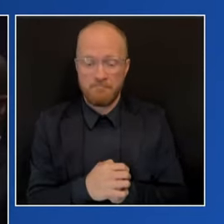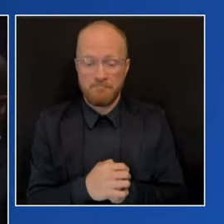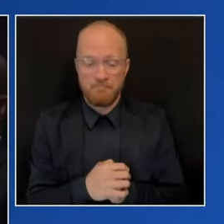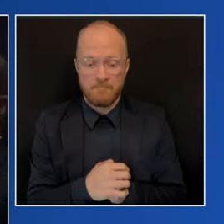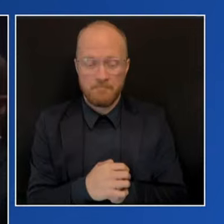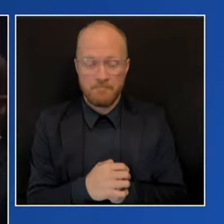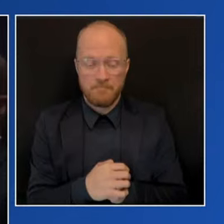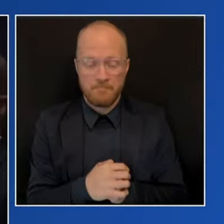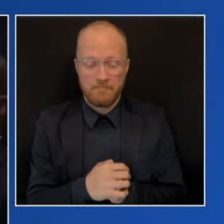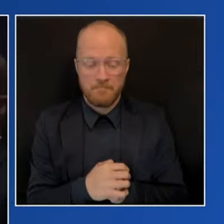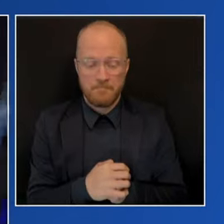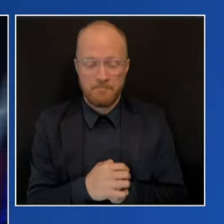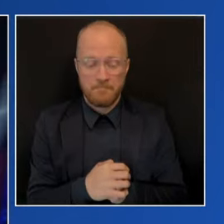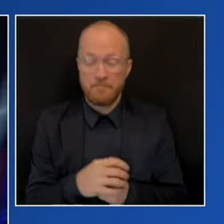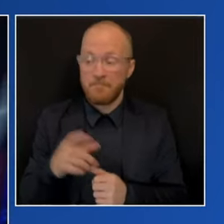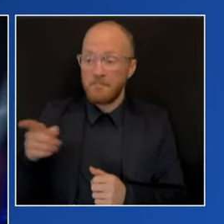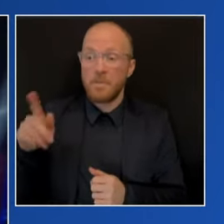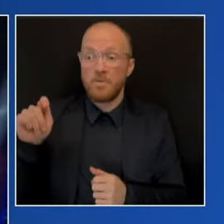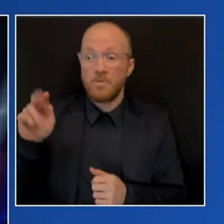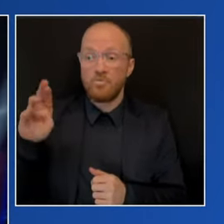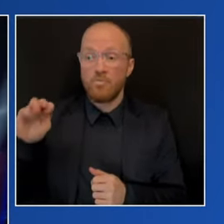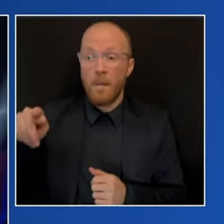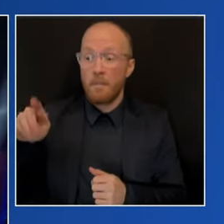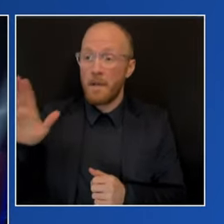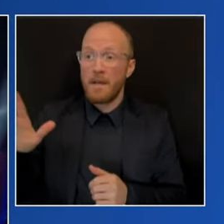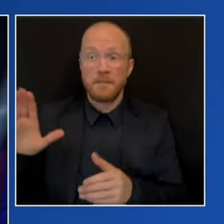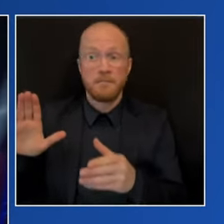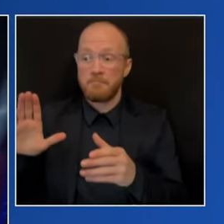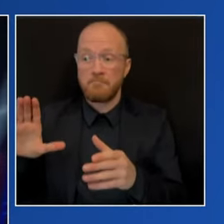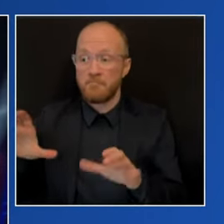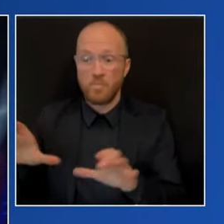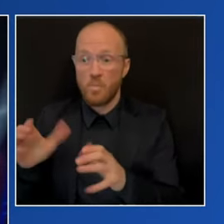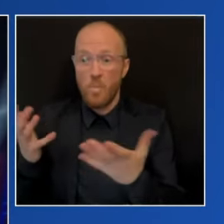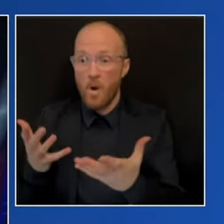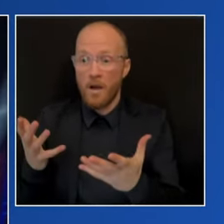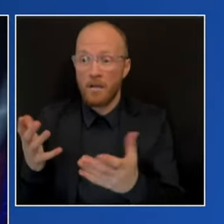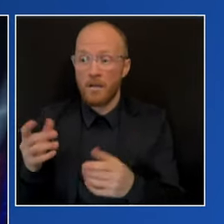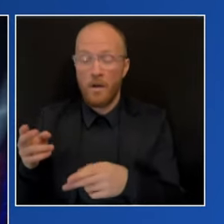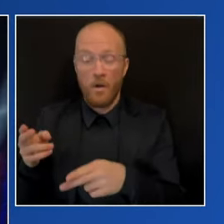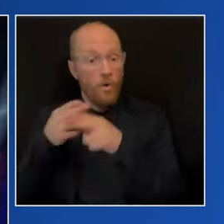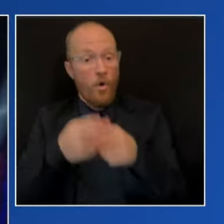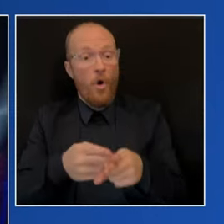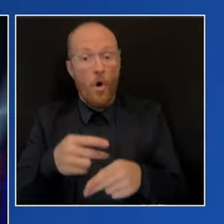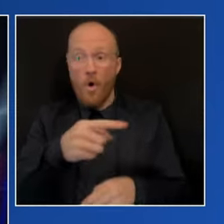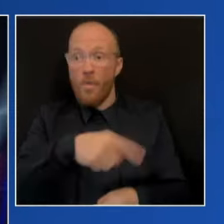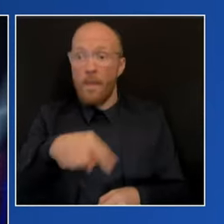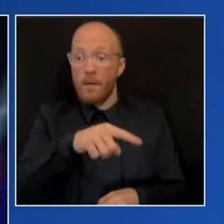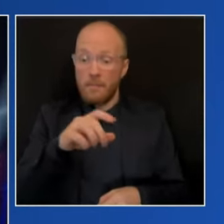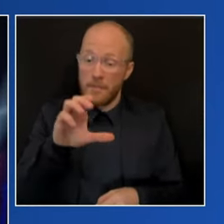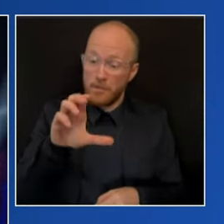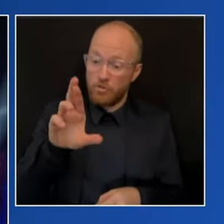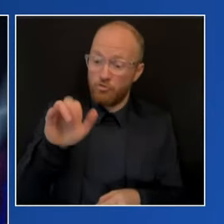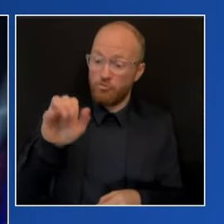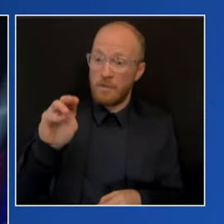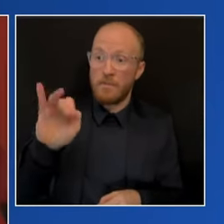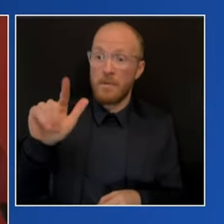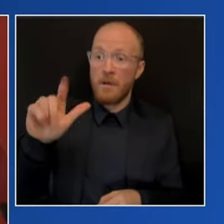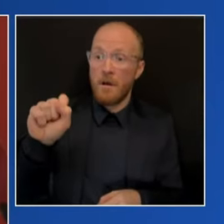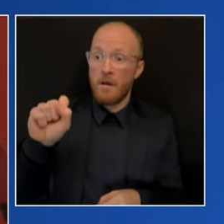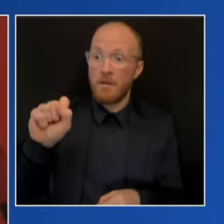And what's Trump done? Instead of calling them criminals, he's called these